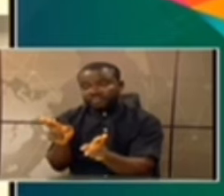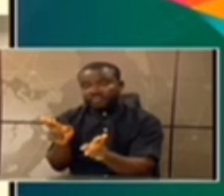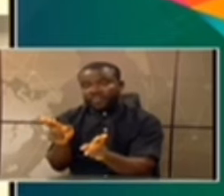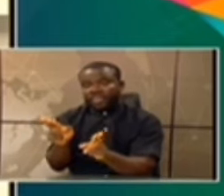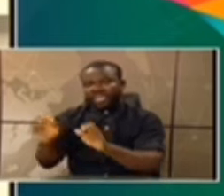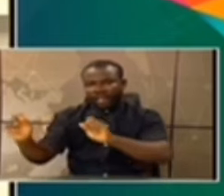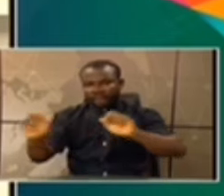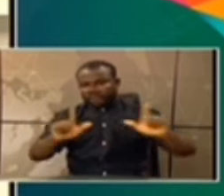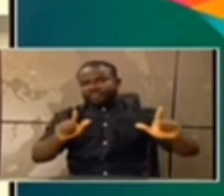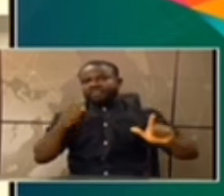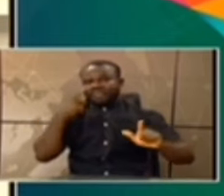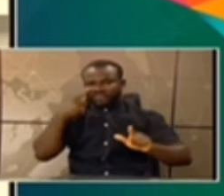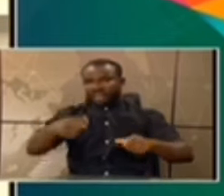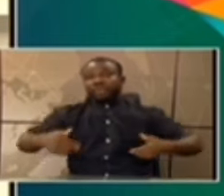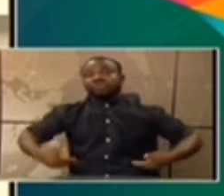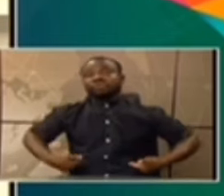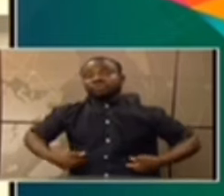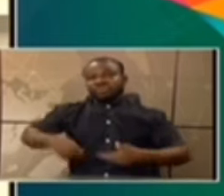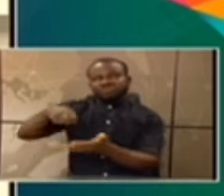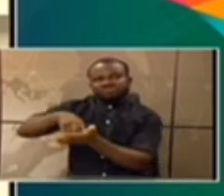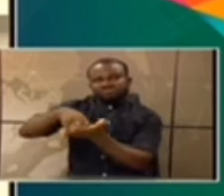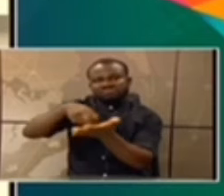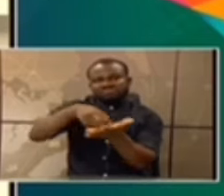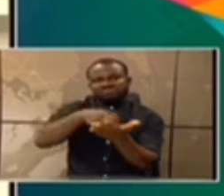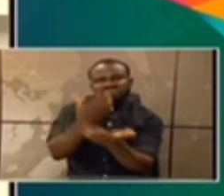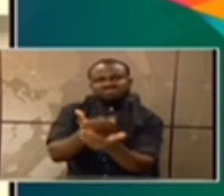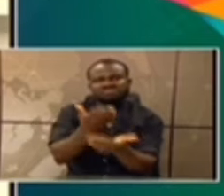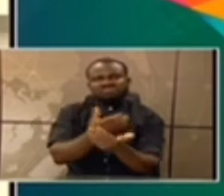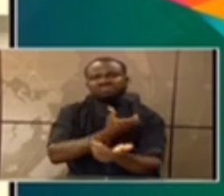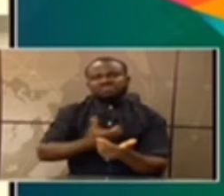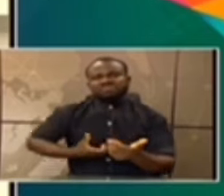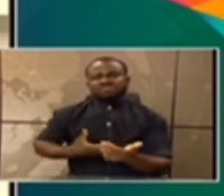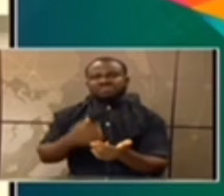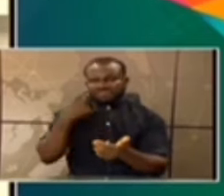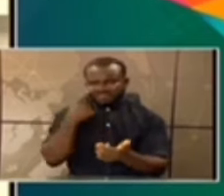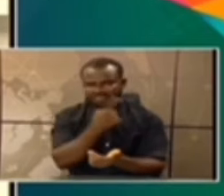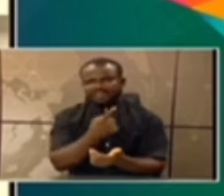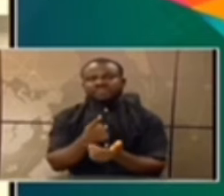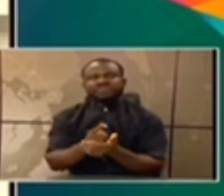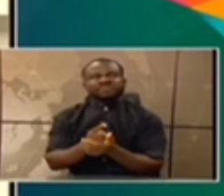bo video nima mene hese de mebunu ni kutuwa ahimfie ho e pache ho